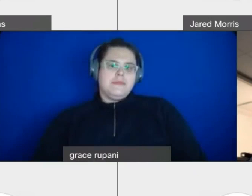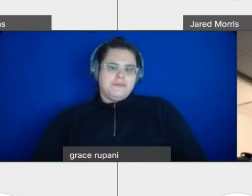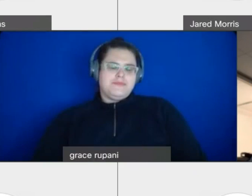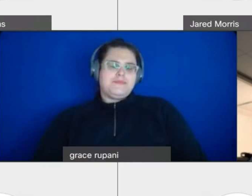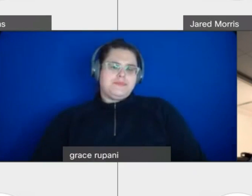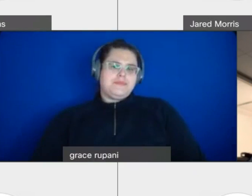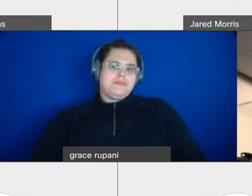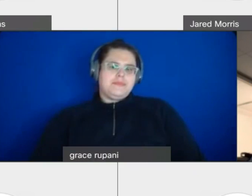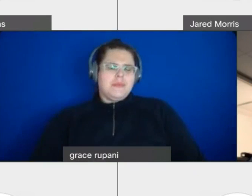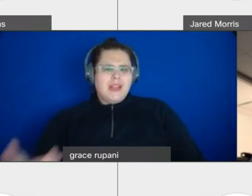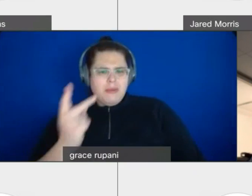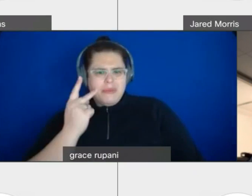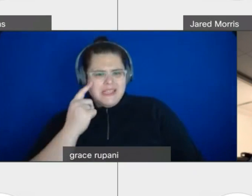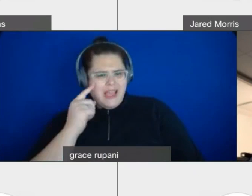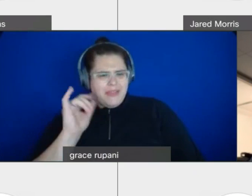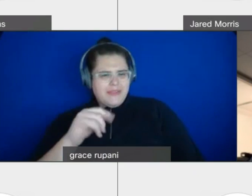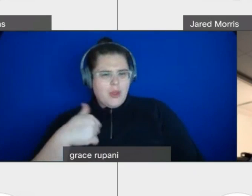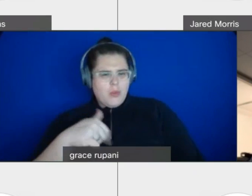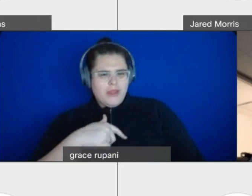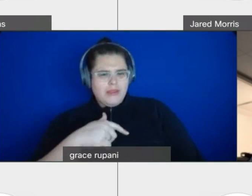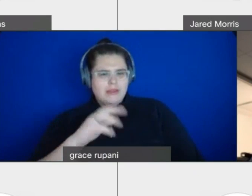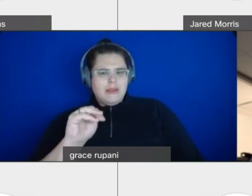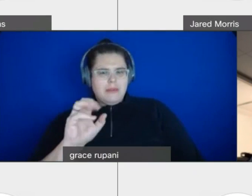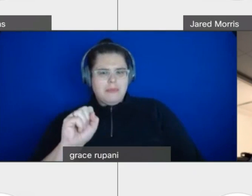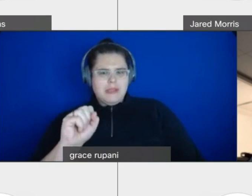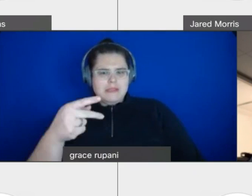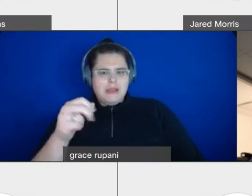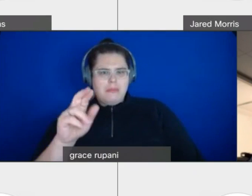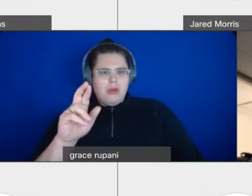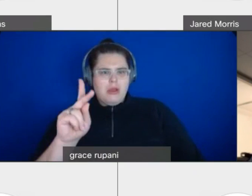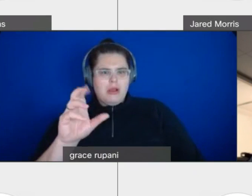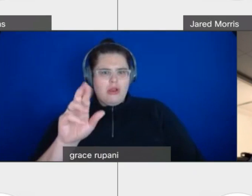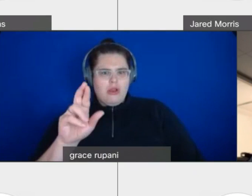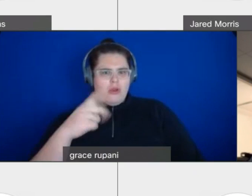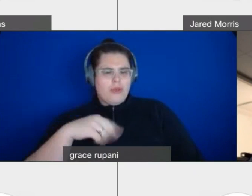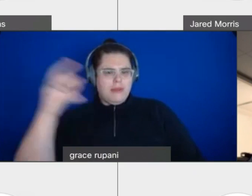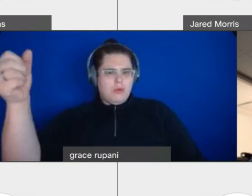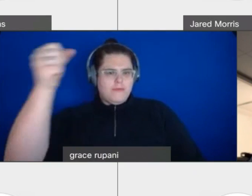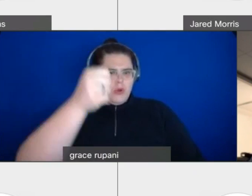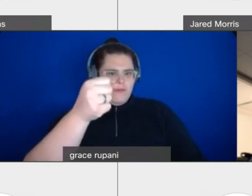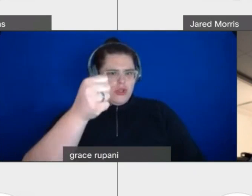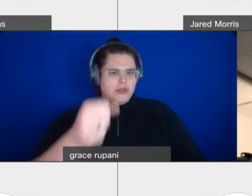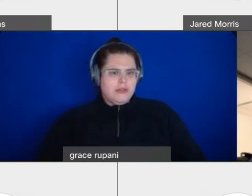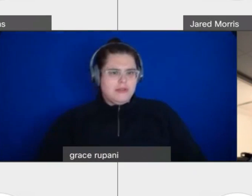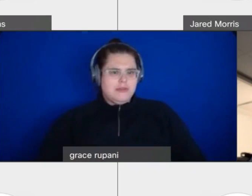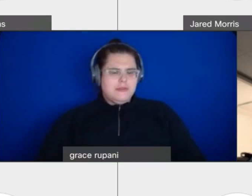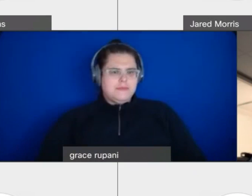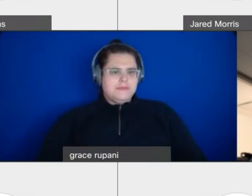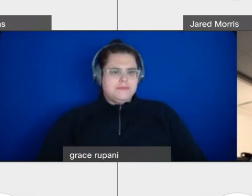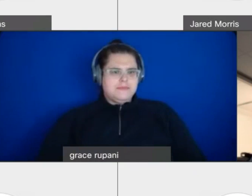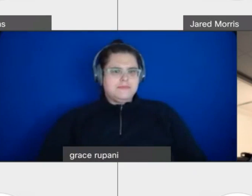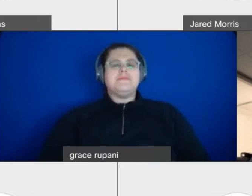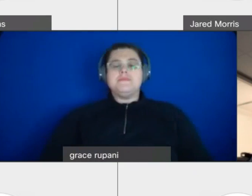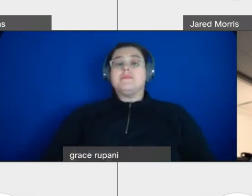let's see, I think we've moved Ms. Parker over. Good afternoon, everyone. Yes. I'm just going